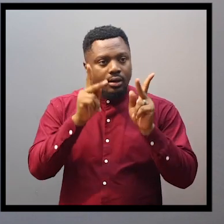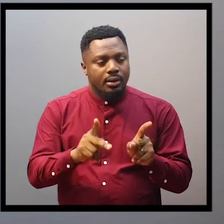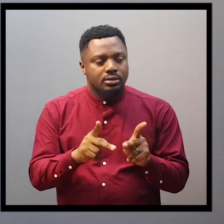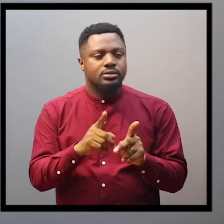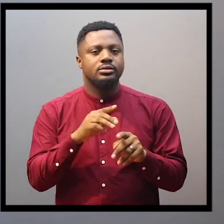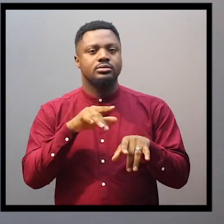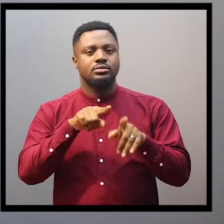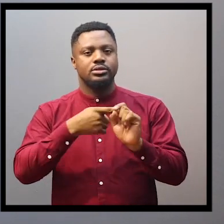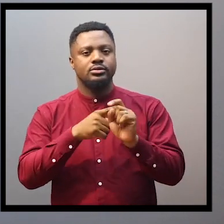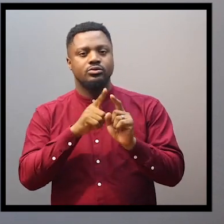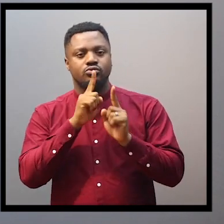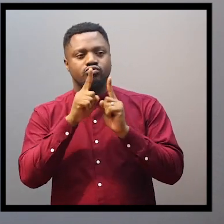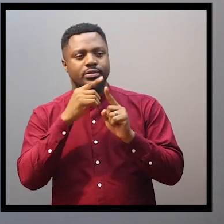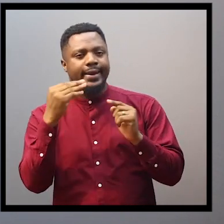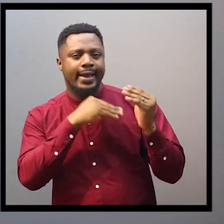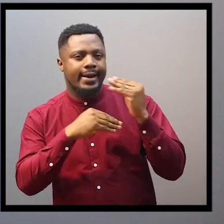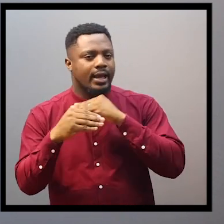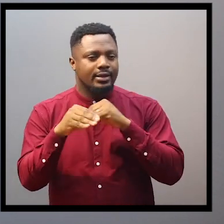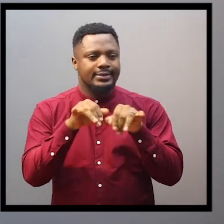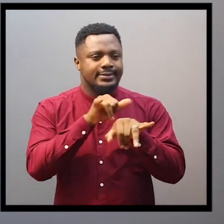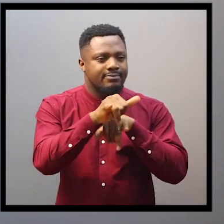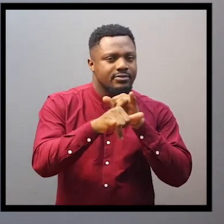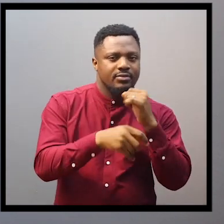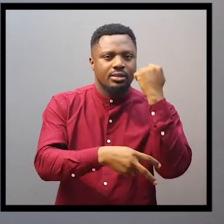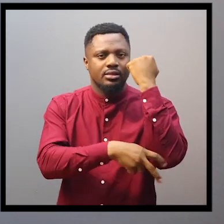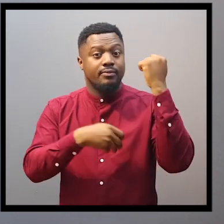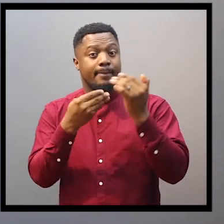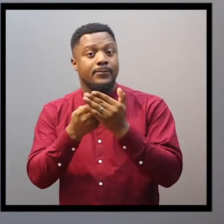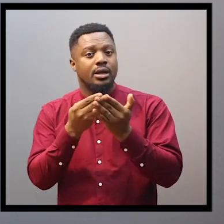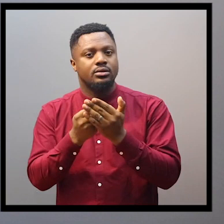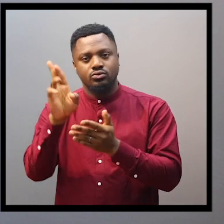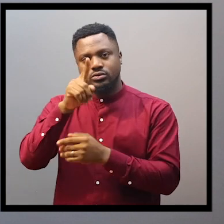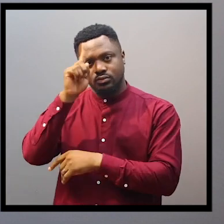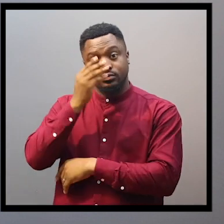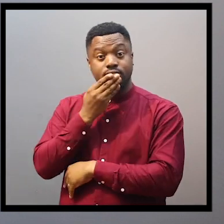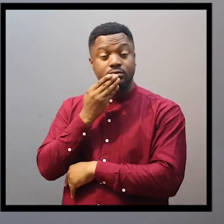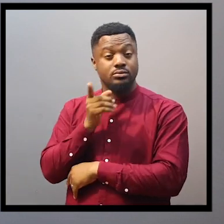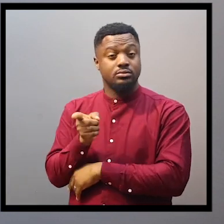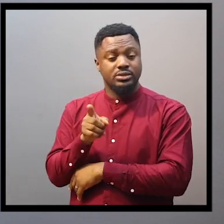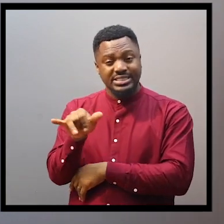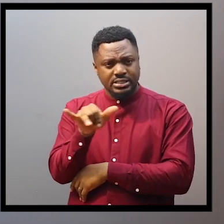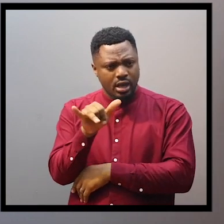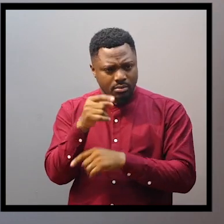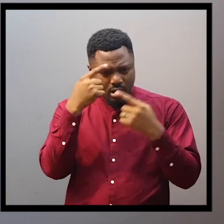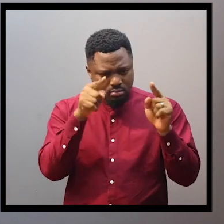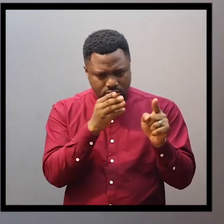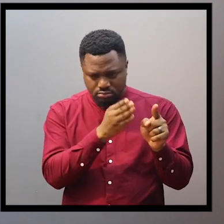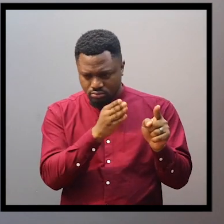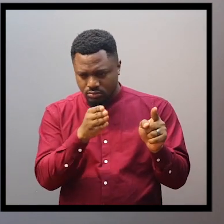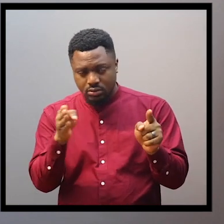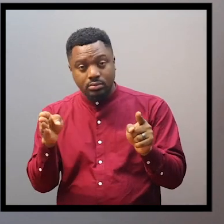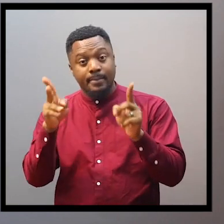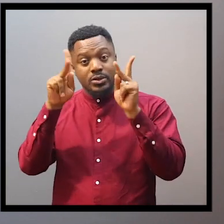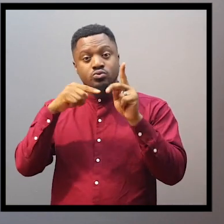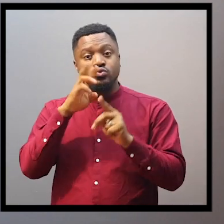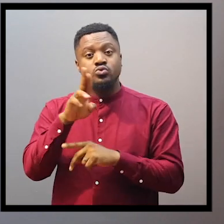person may tell lies or steal to get the funds to support their betting habits. Similar patterns are also seen